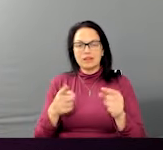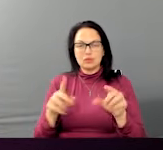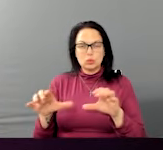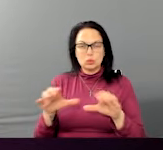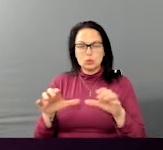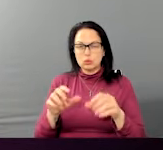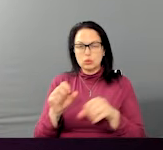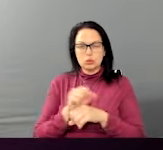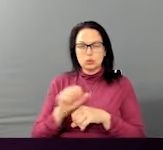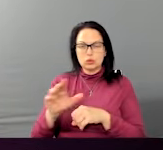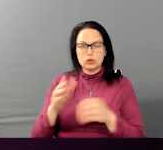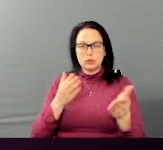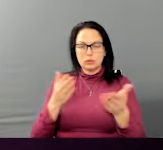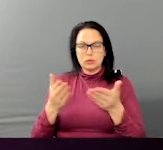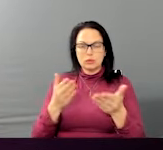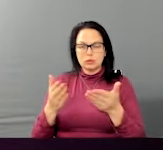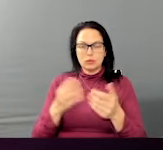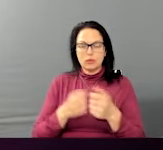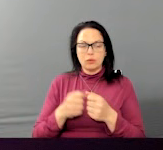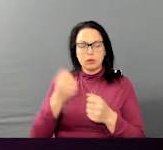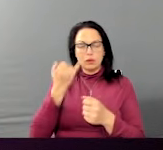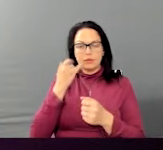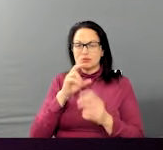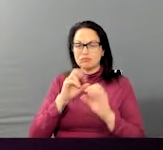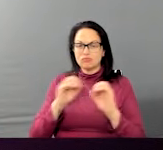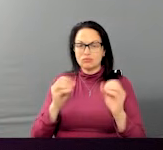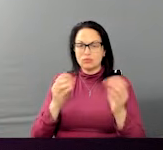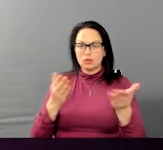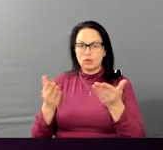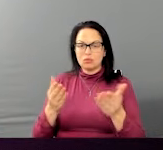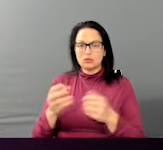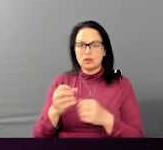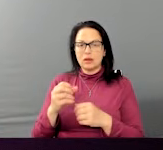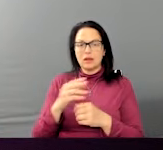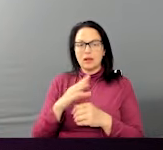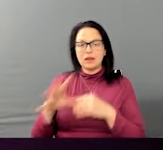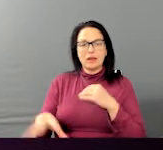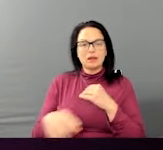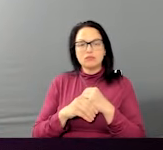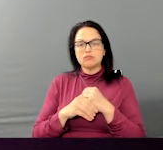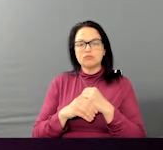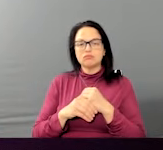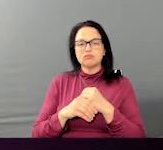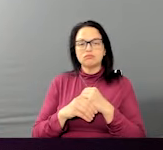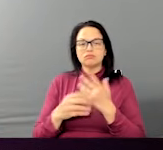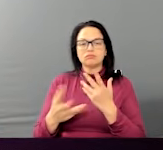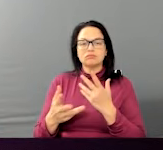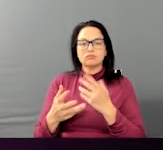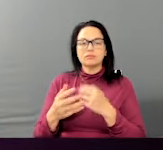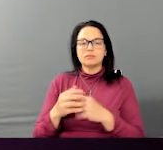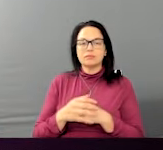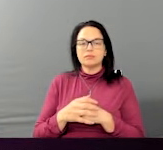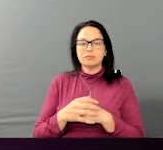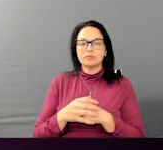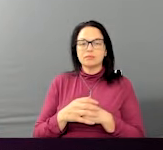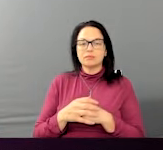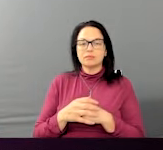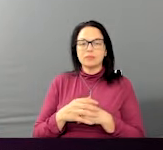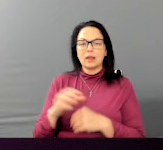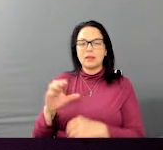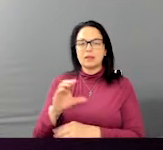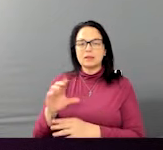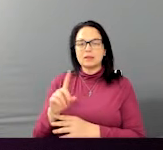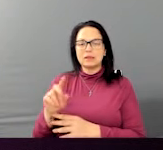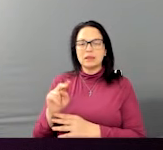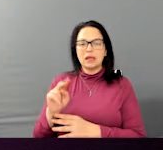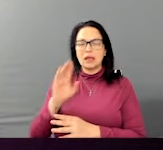running, whether it's serverless or otherwise, and then you stick a CDN in front of it, and then the CDN will say, oh, OK, I'll